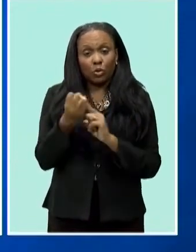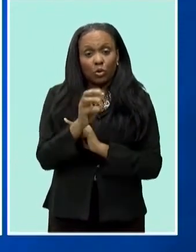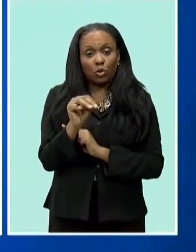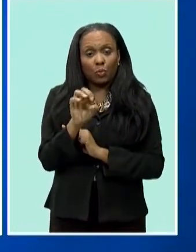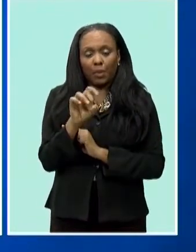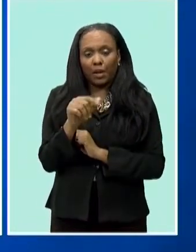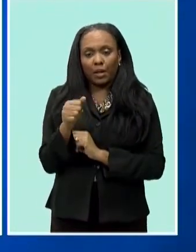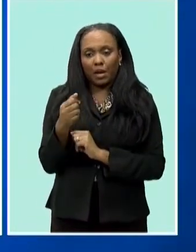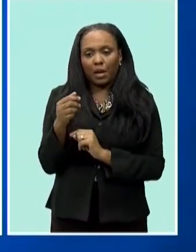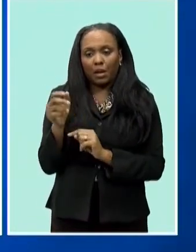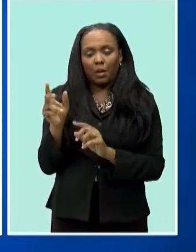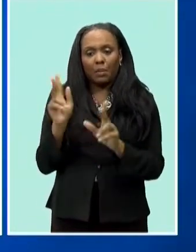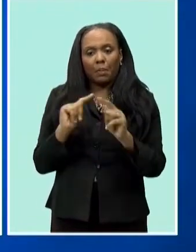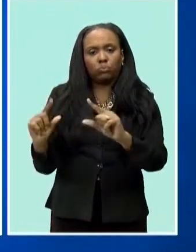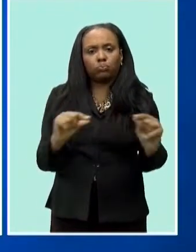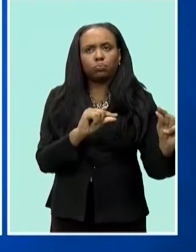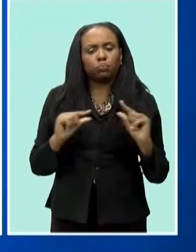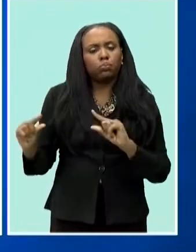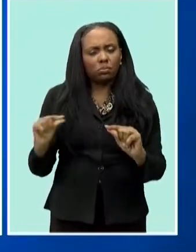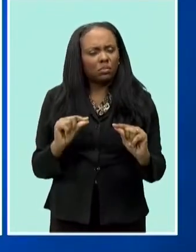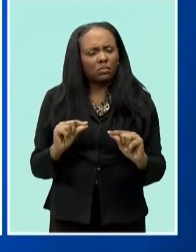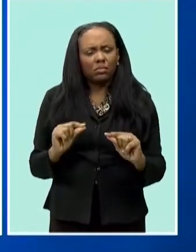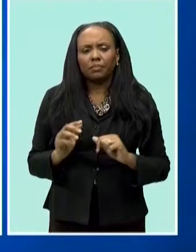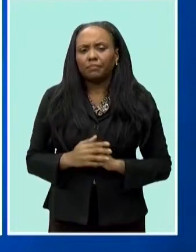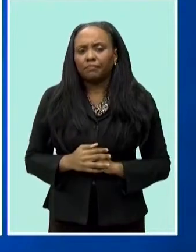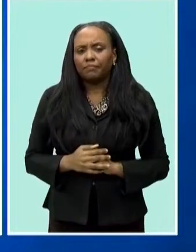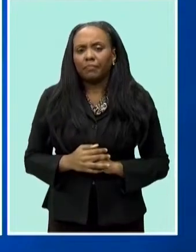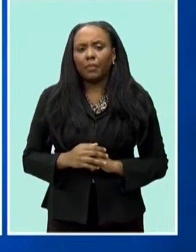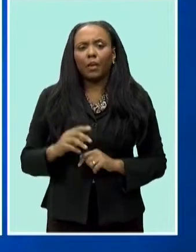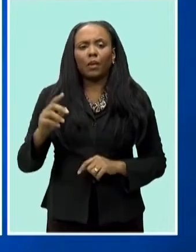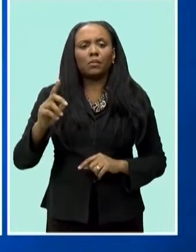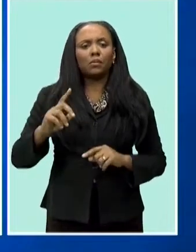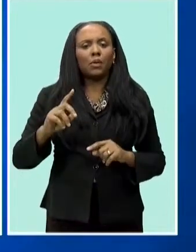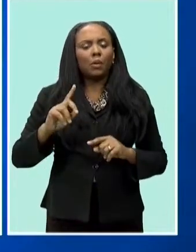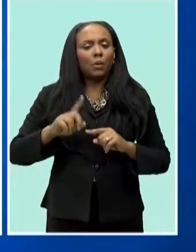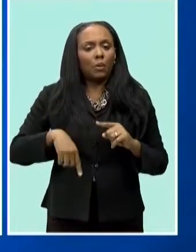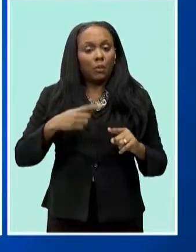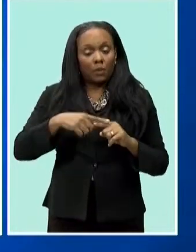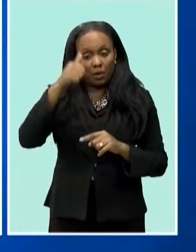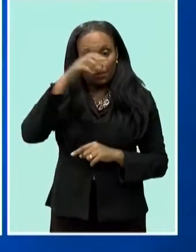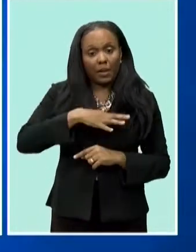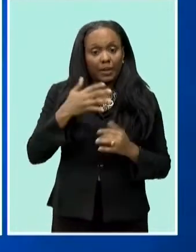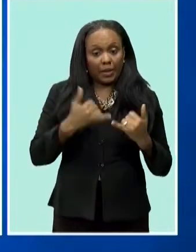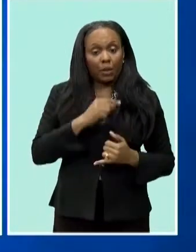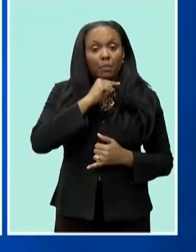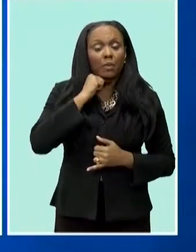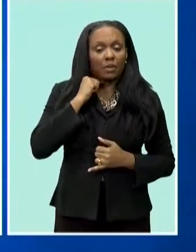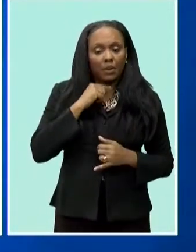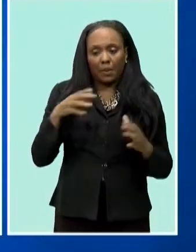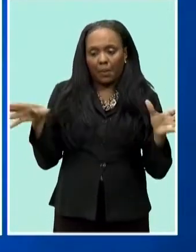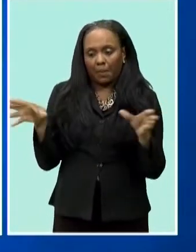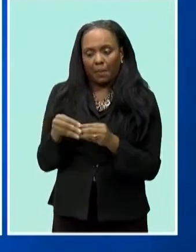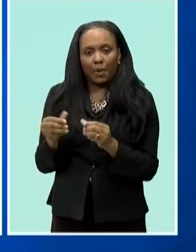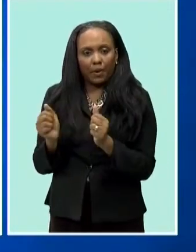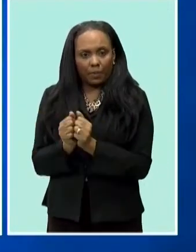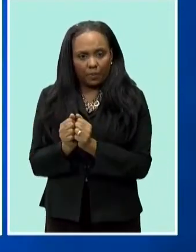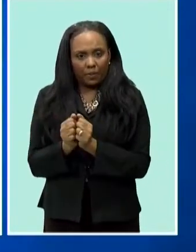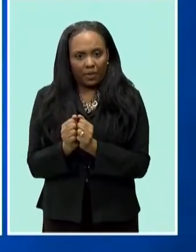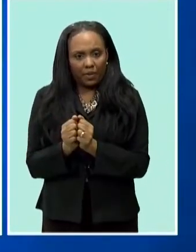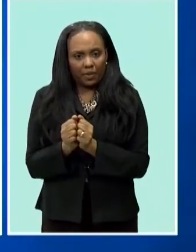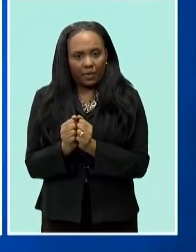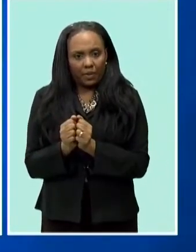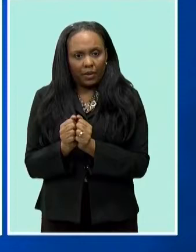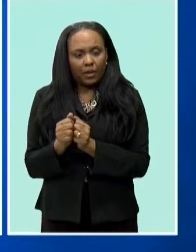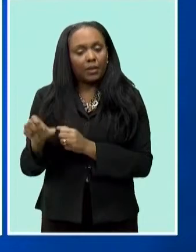Mary. Bishop Maxwell says that since assuming office as bishop, he had meetings with Reverend Crawford and the parochial church